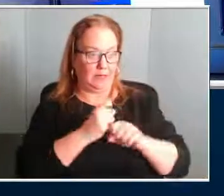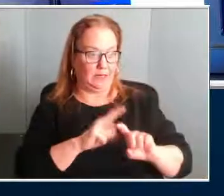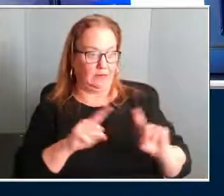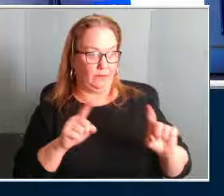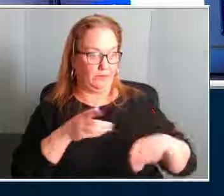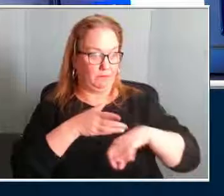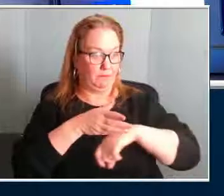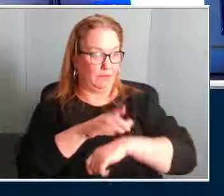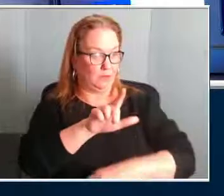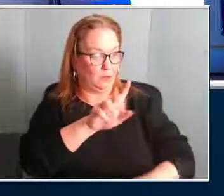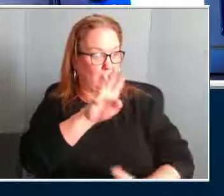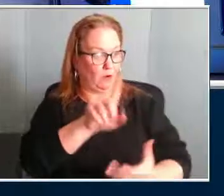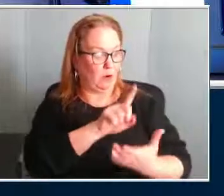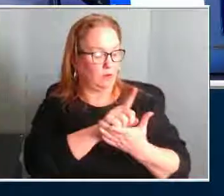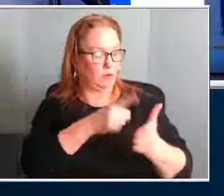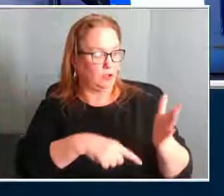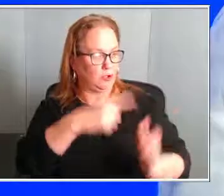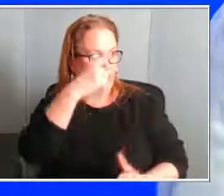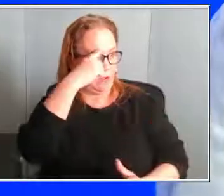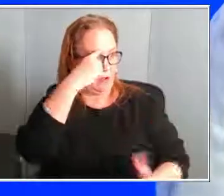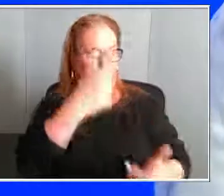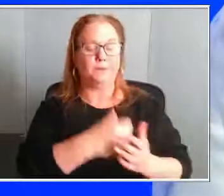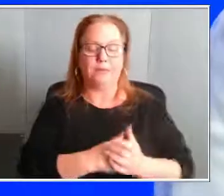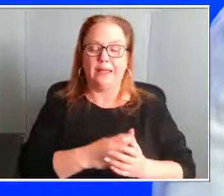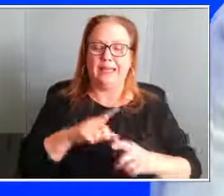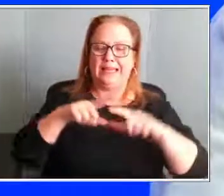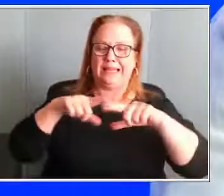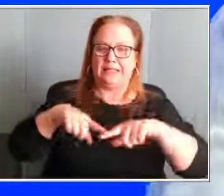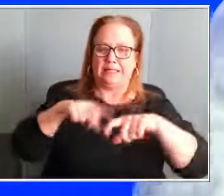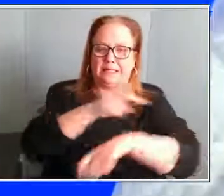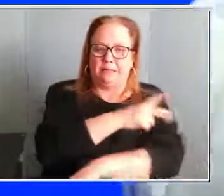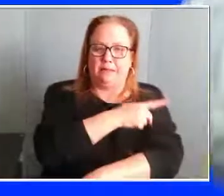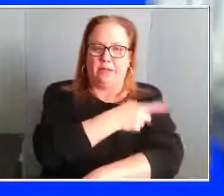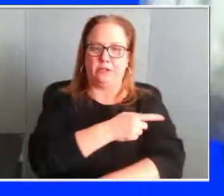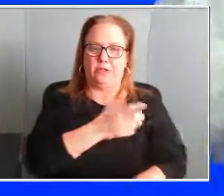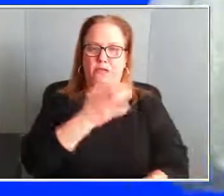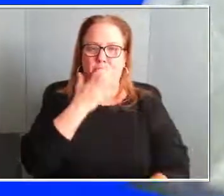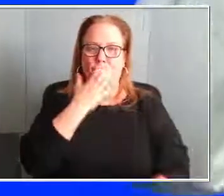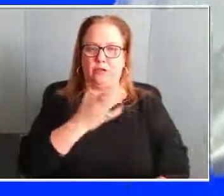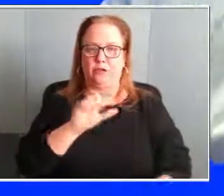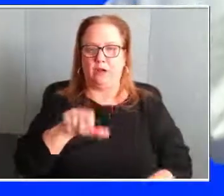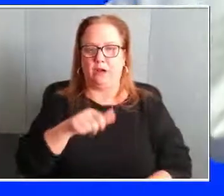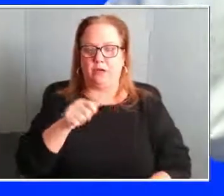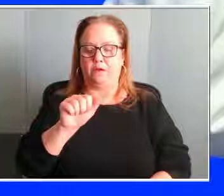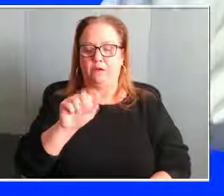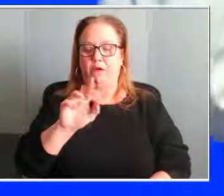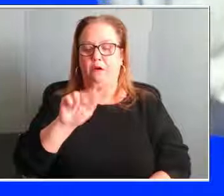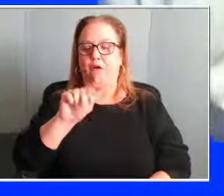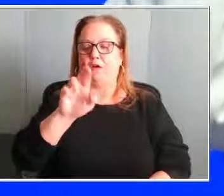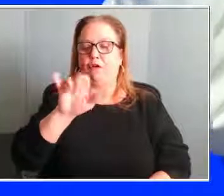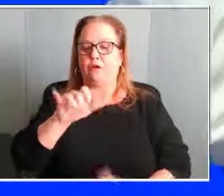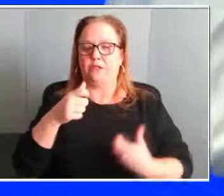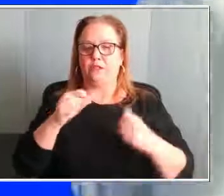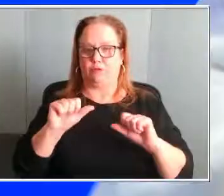hours? It depends. If the patient has what we call good collaterals, meaning other arteries are trying to keep that